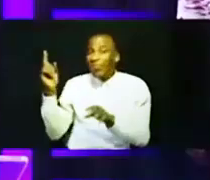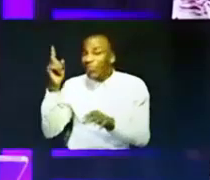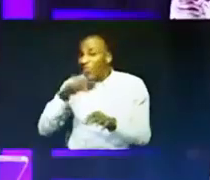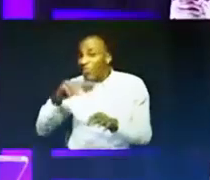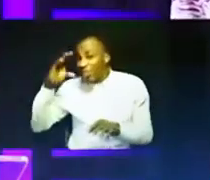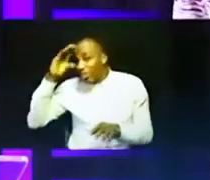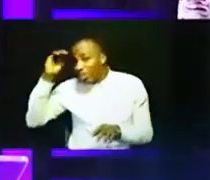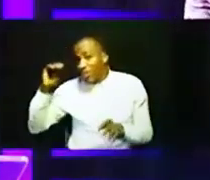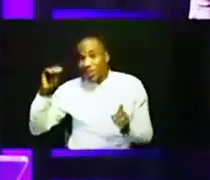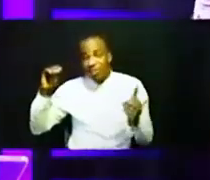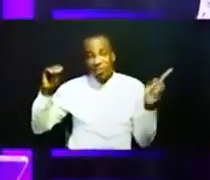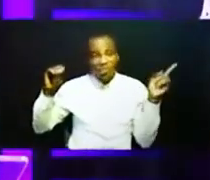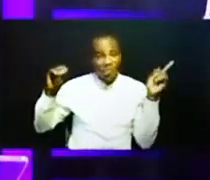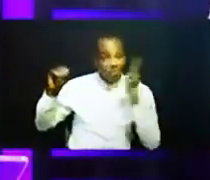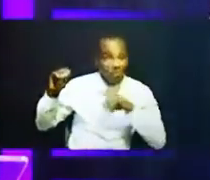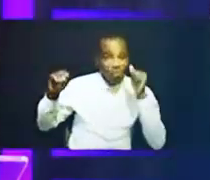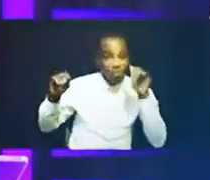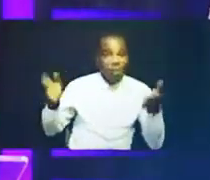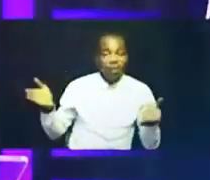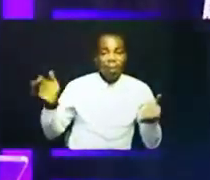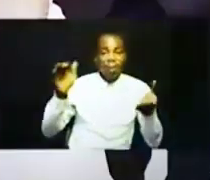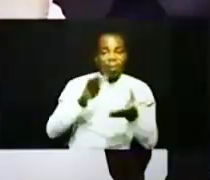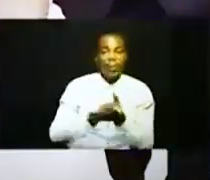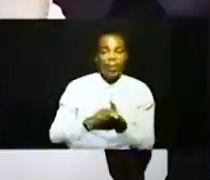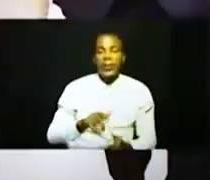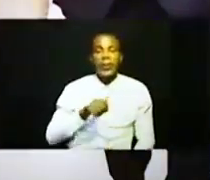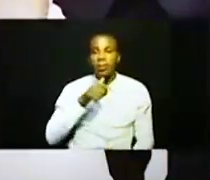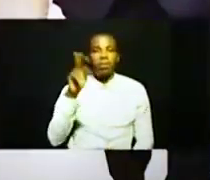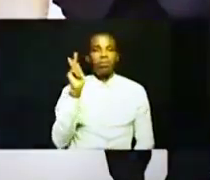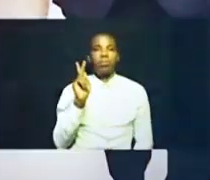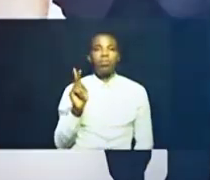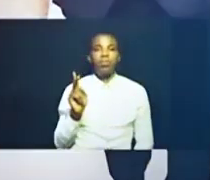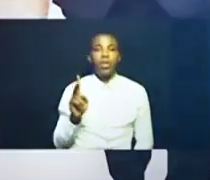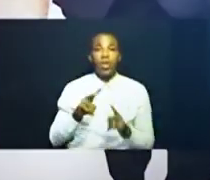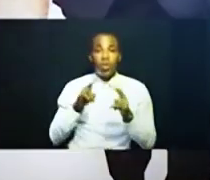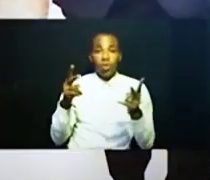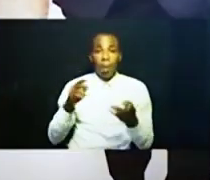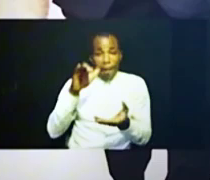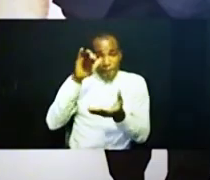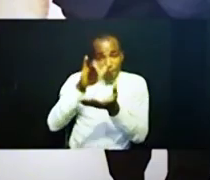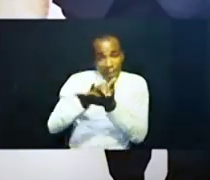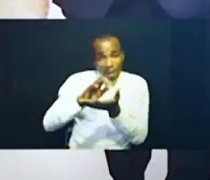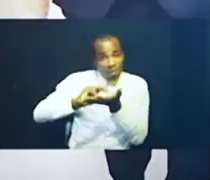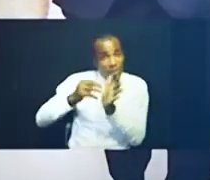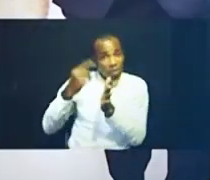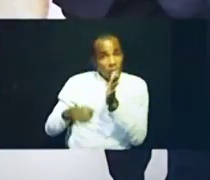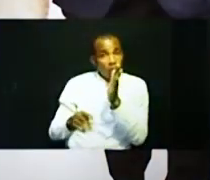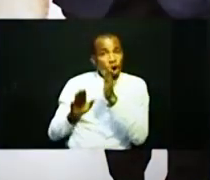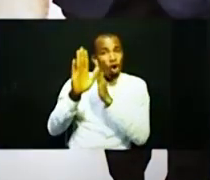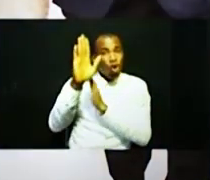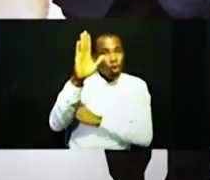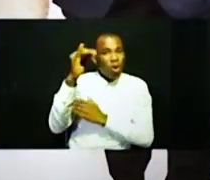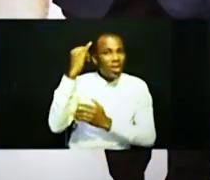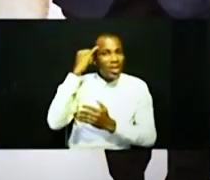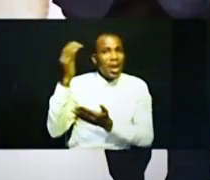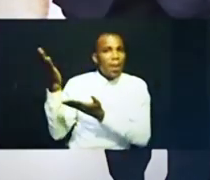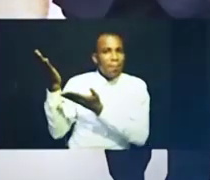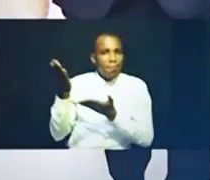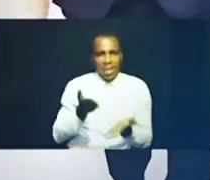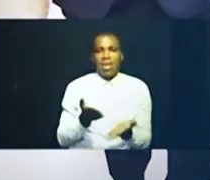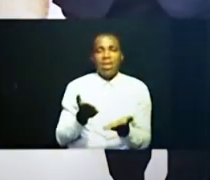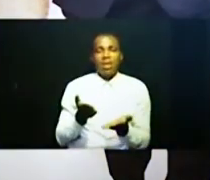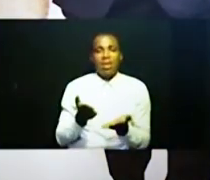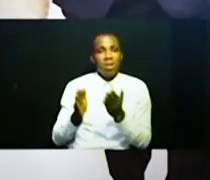talking about is what the Bible calls marriage. Instituted by the Almighty. Any other thing is